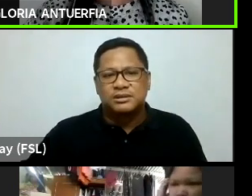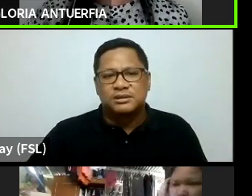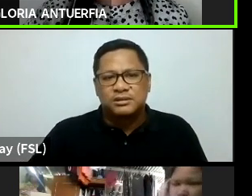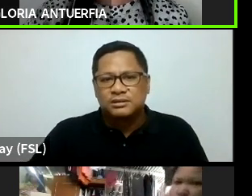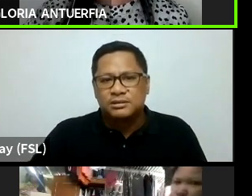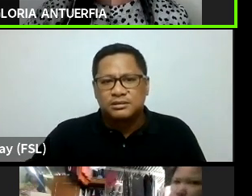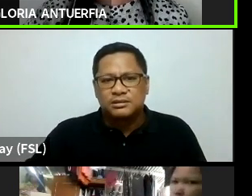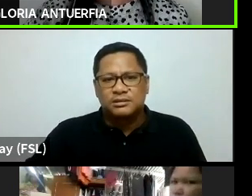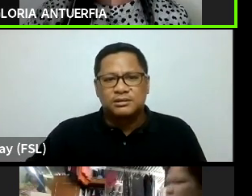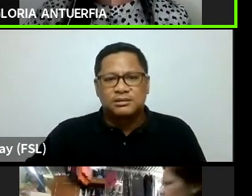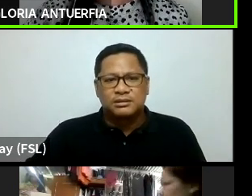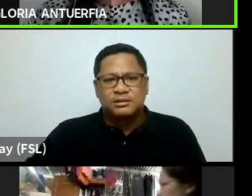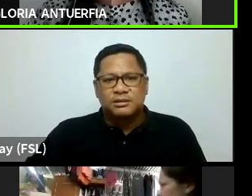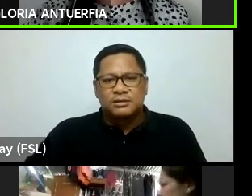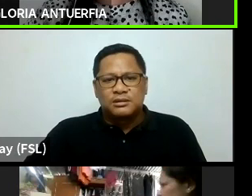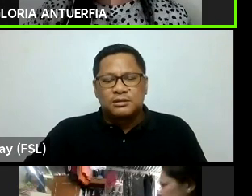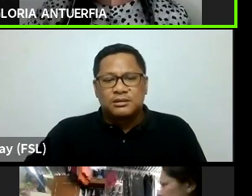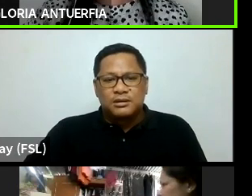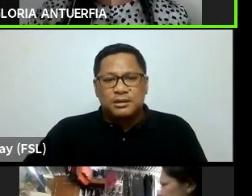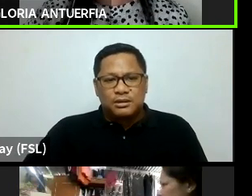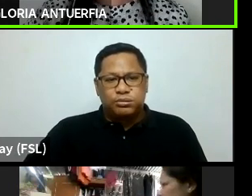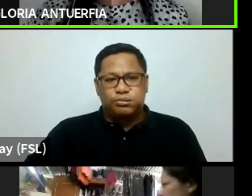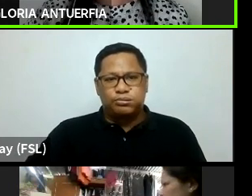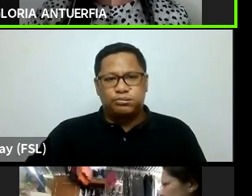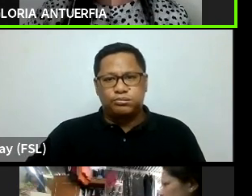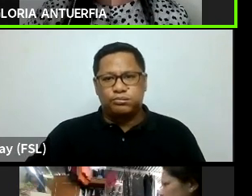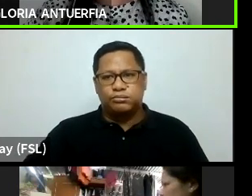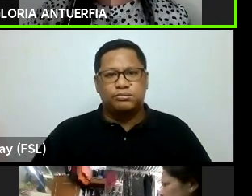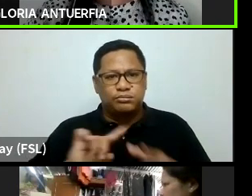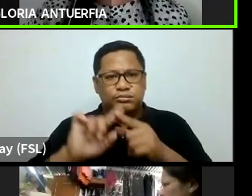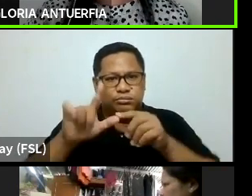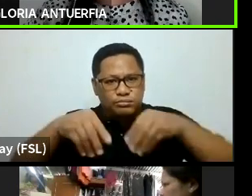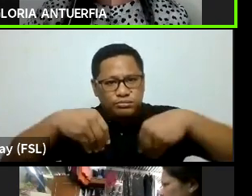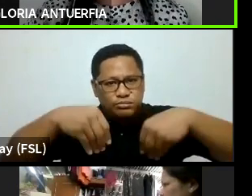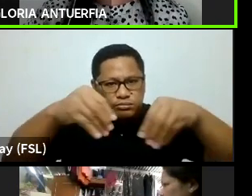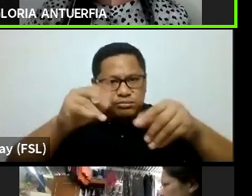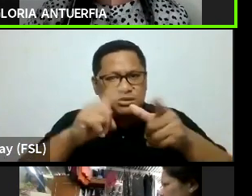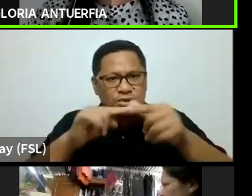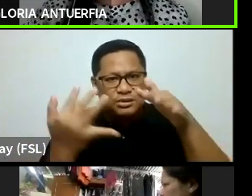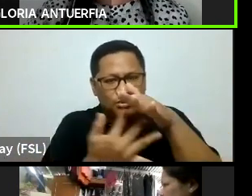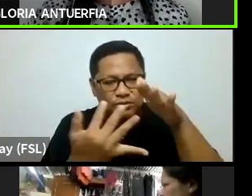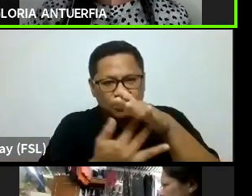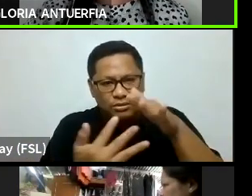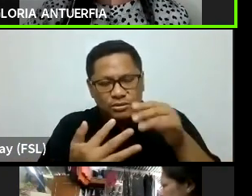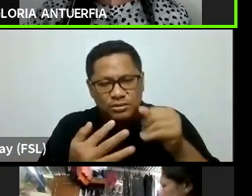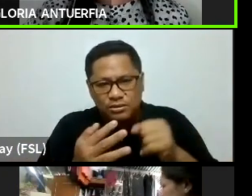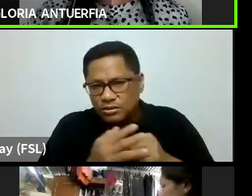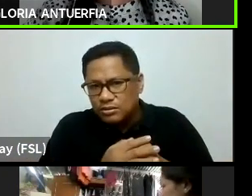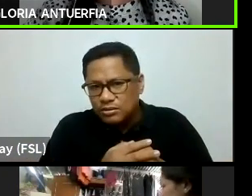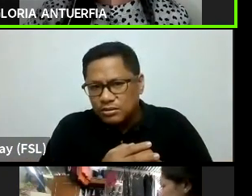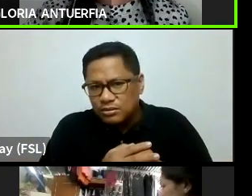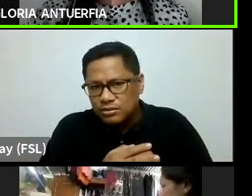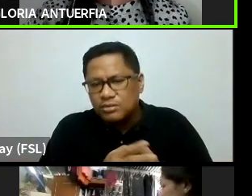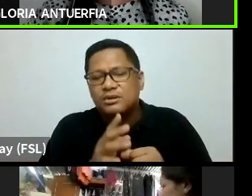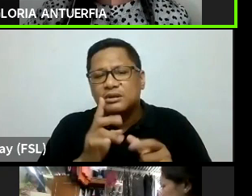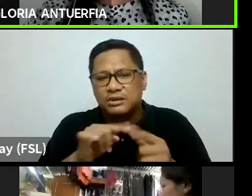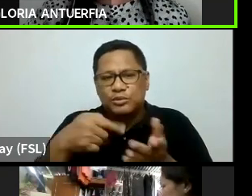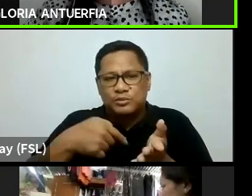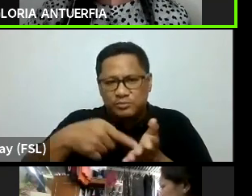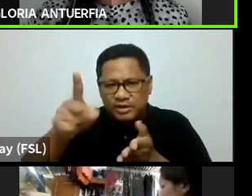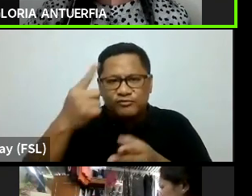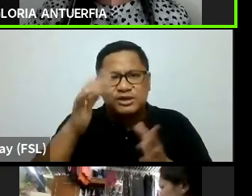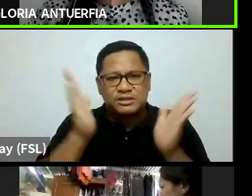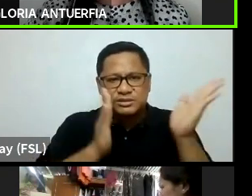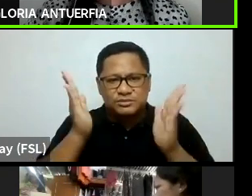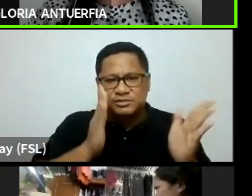na binibenta mo, okay? Yeah. And which your customers or clients will pay you for that service.